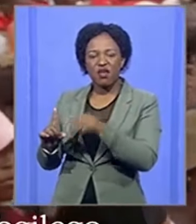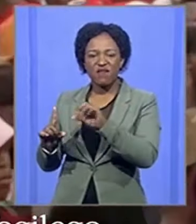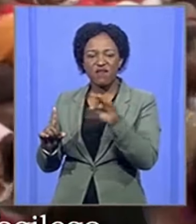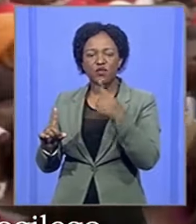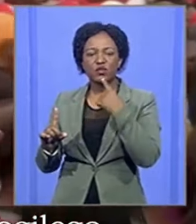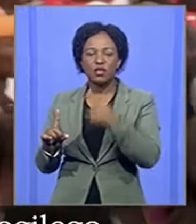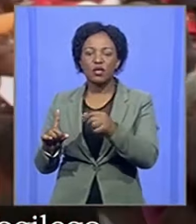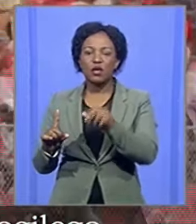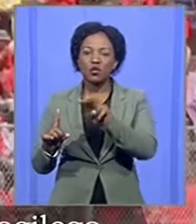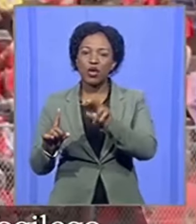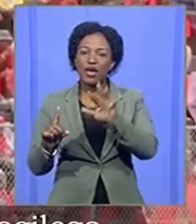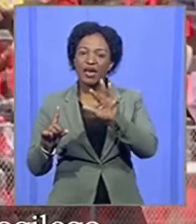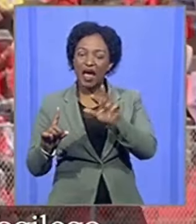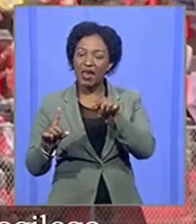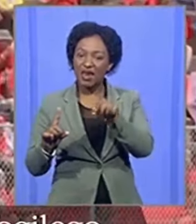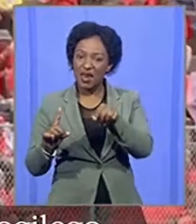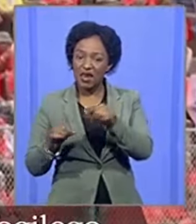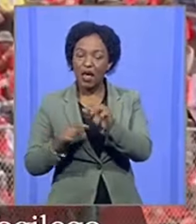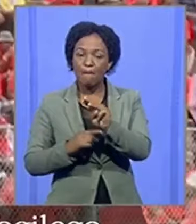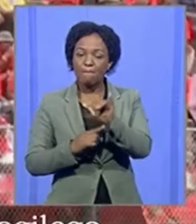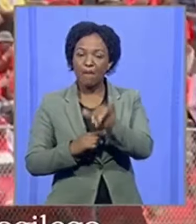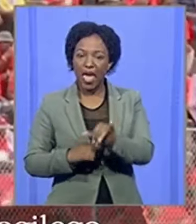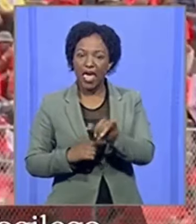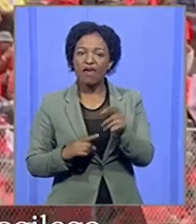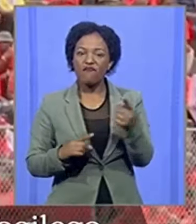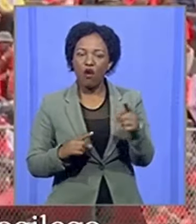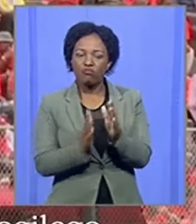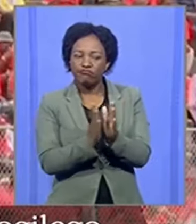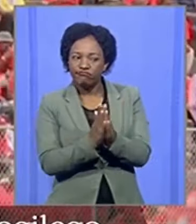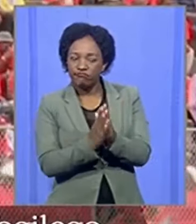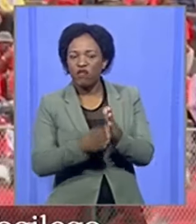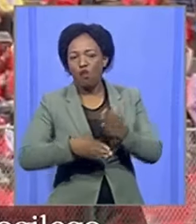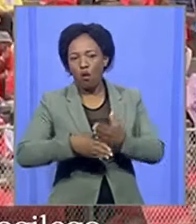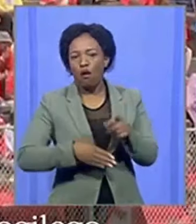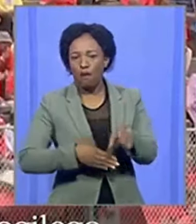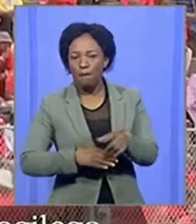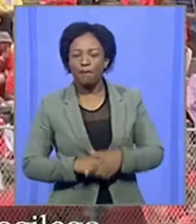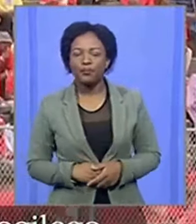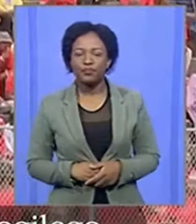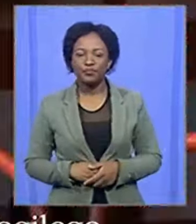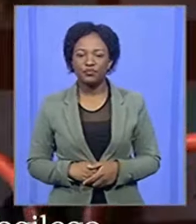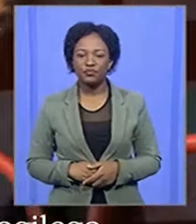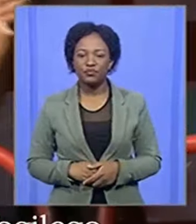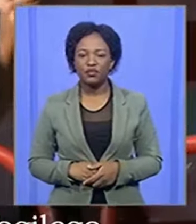la 29 Mopitlo e ke ba dira dikgopelo tša mošomo.